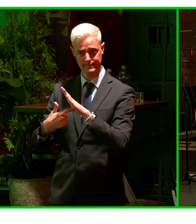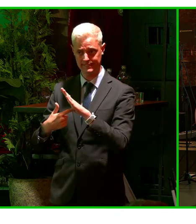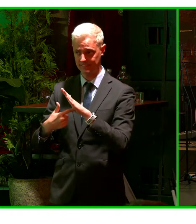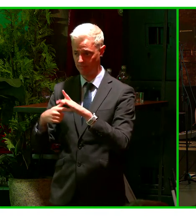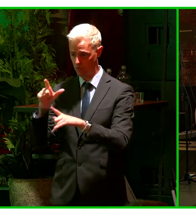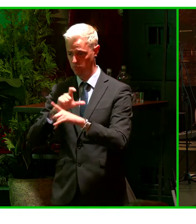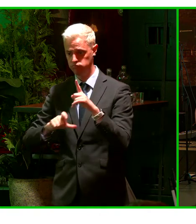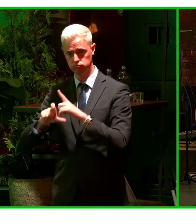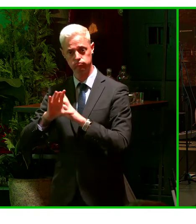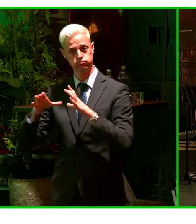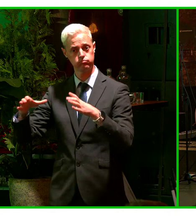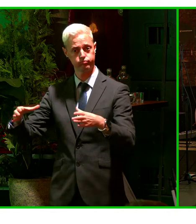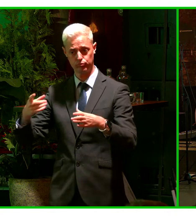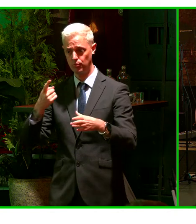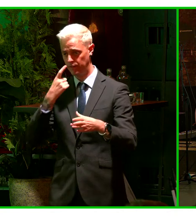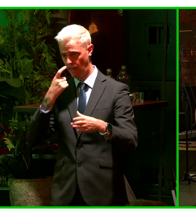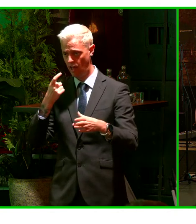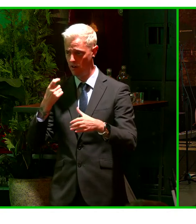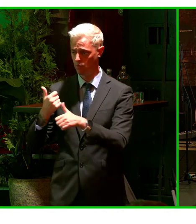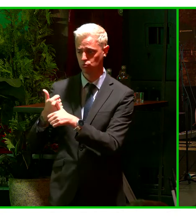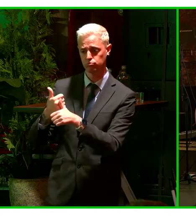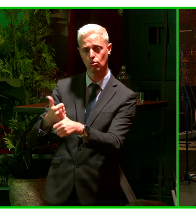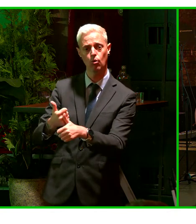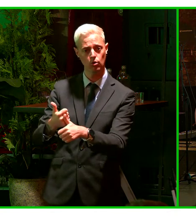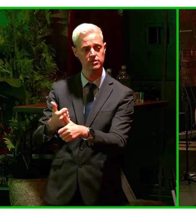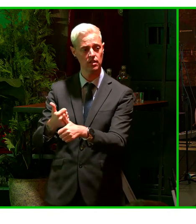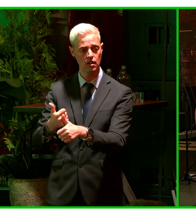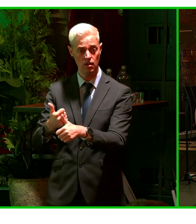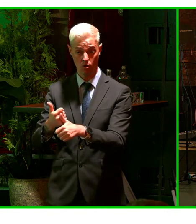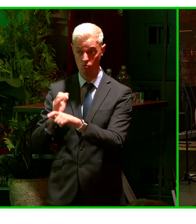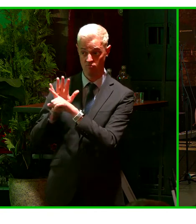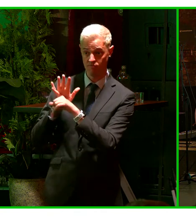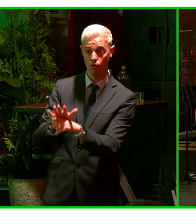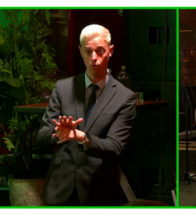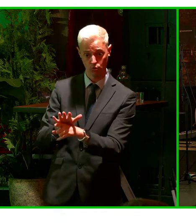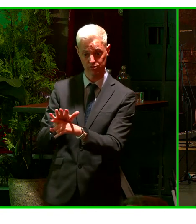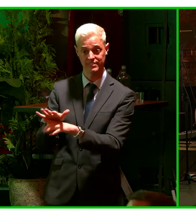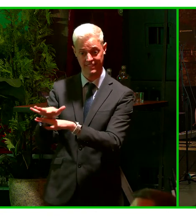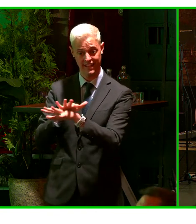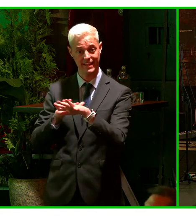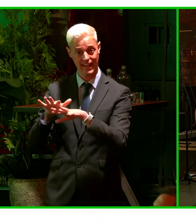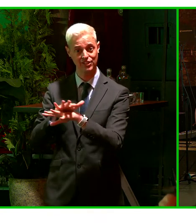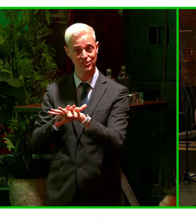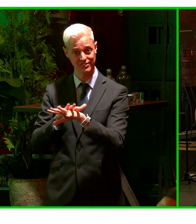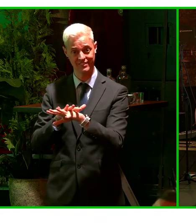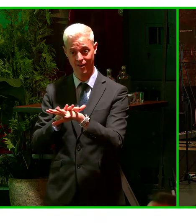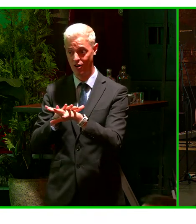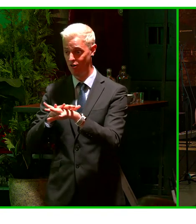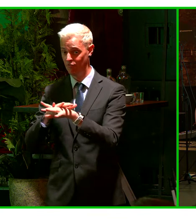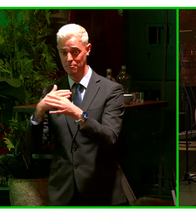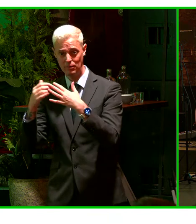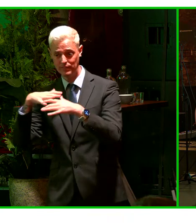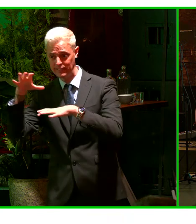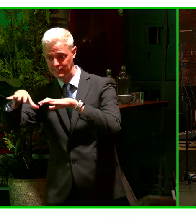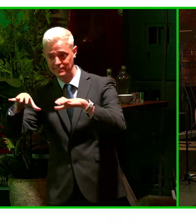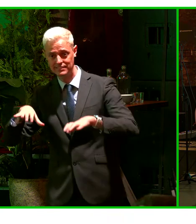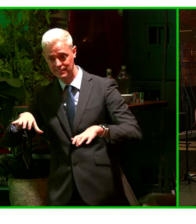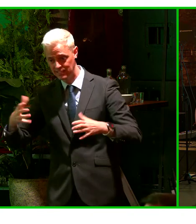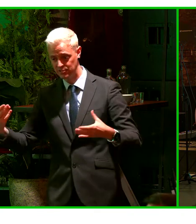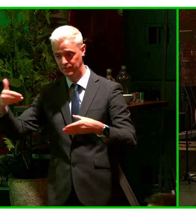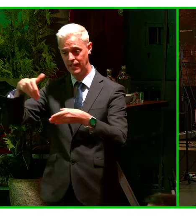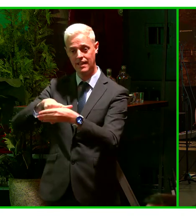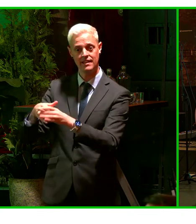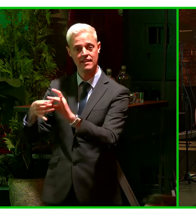to support or encourage or enforce connection of particular buildings to connect onto those heat